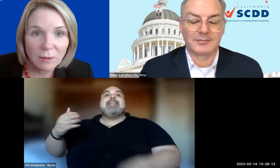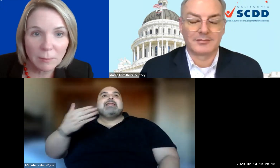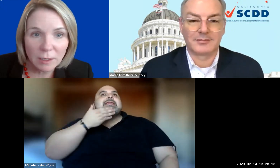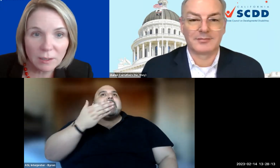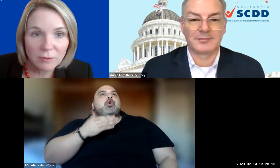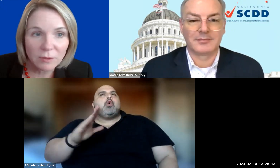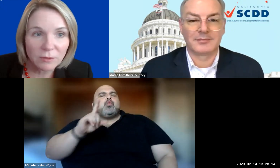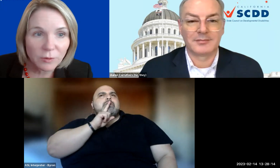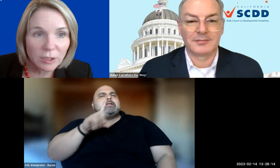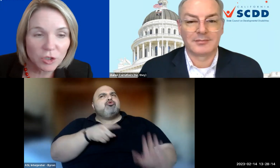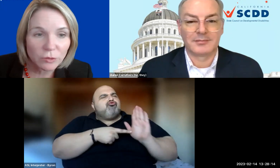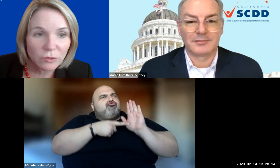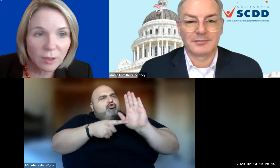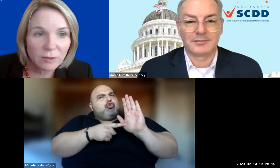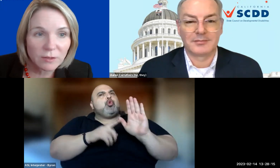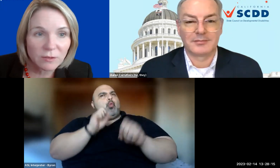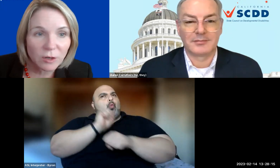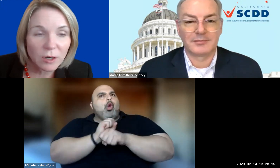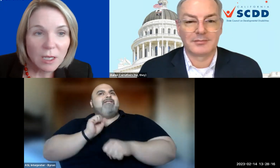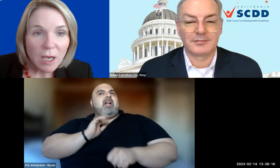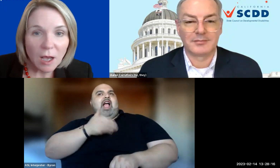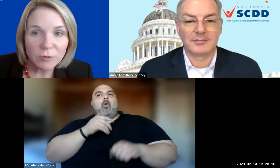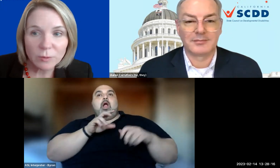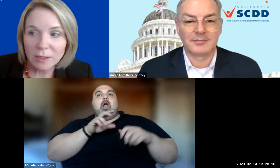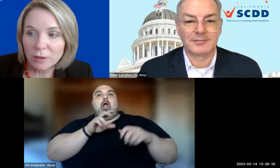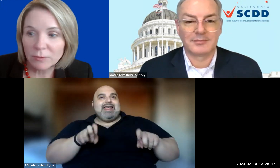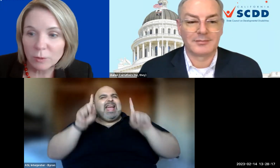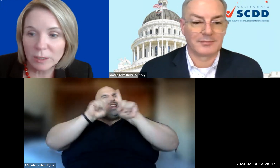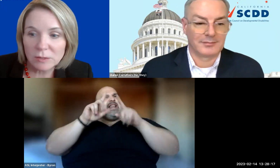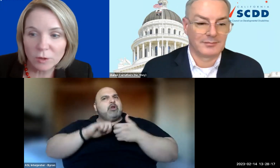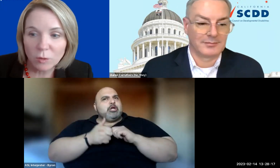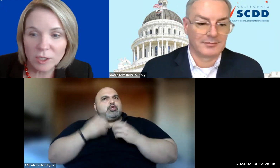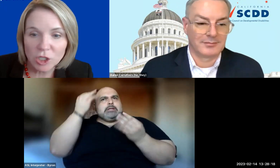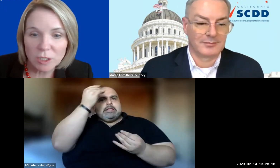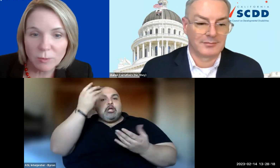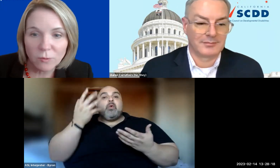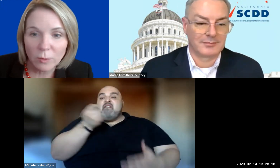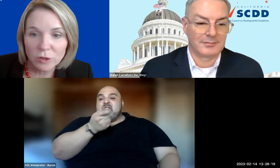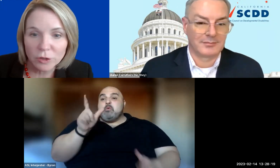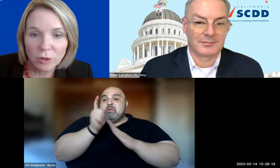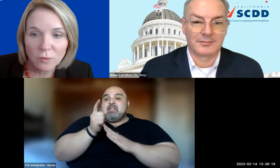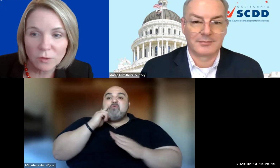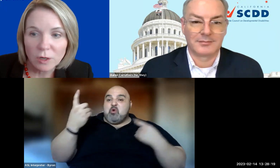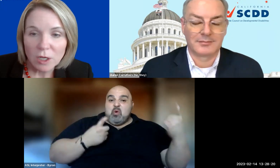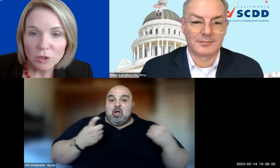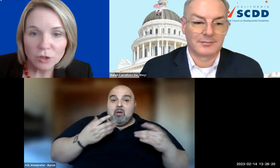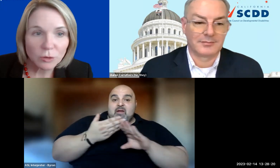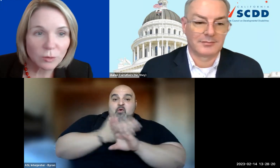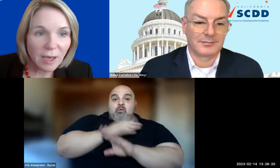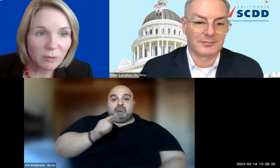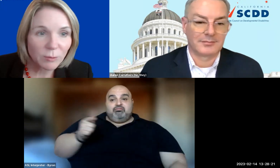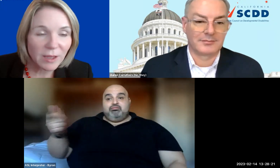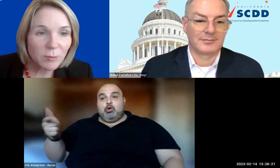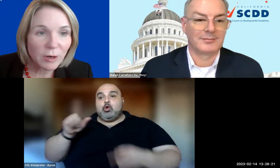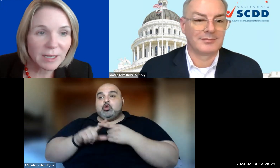of this committee and the different issues to consider. So we have a few minutes for questions before we turn it over